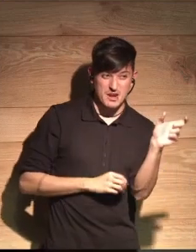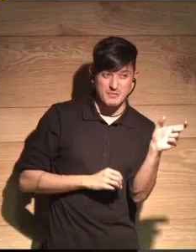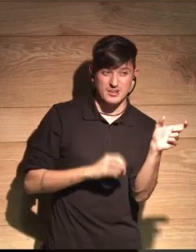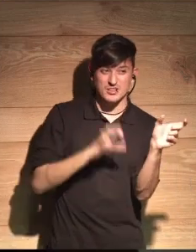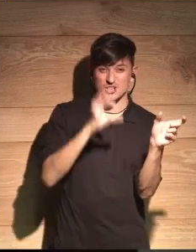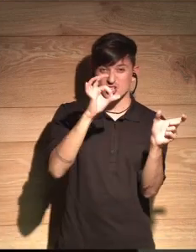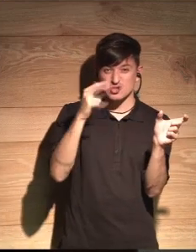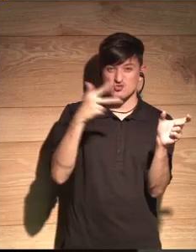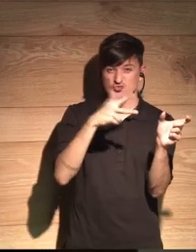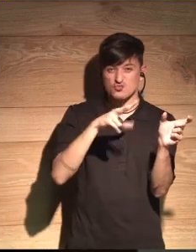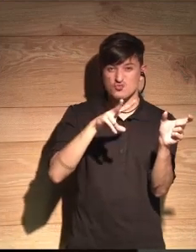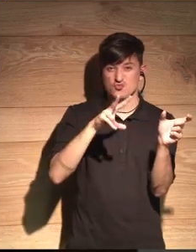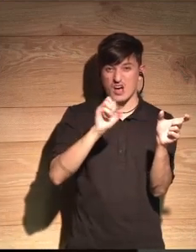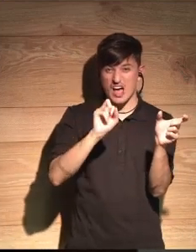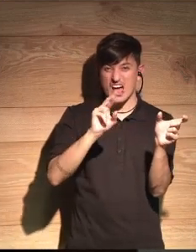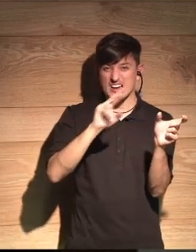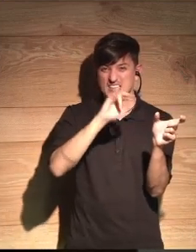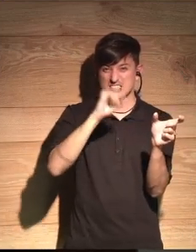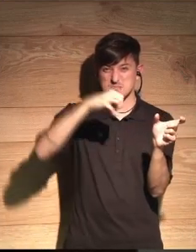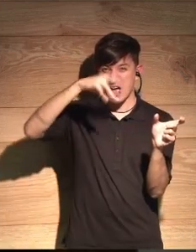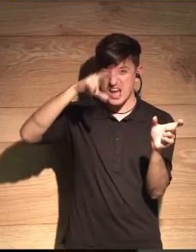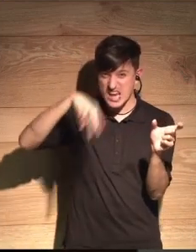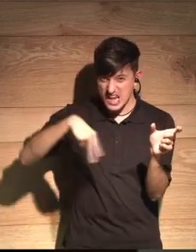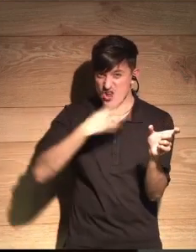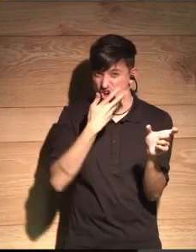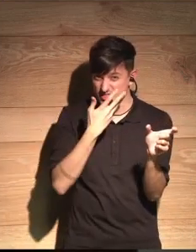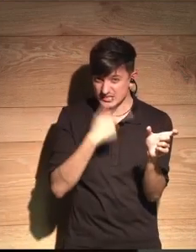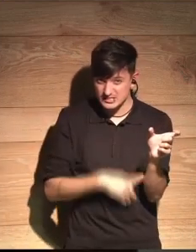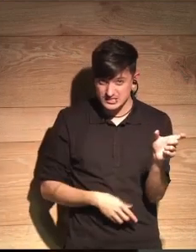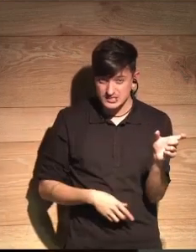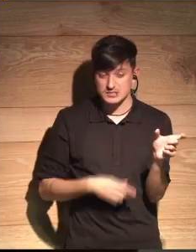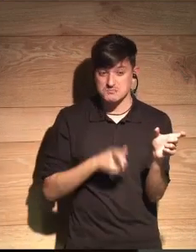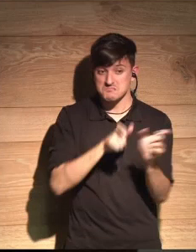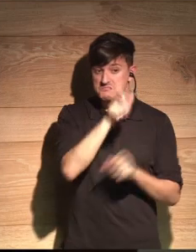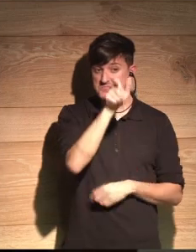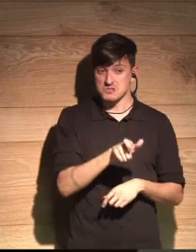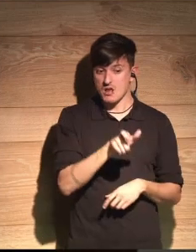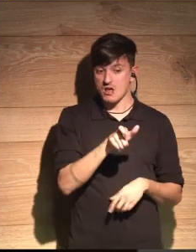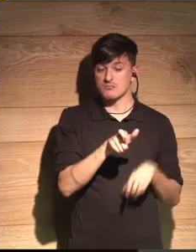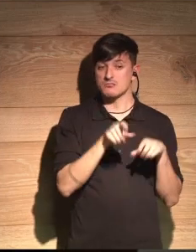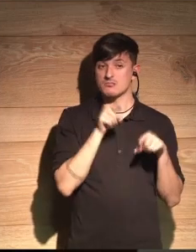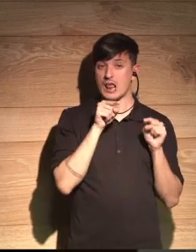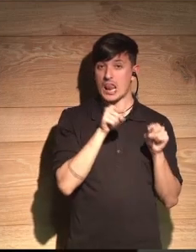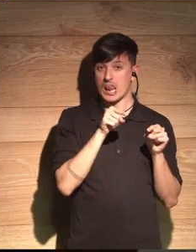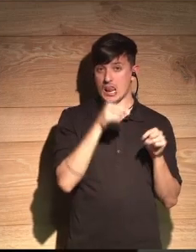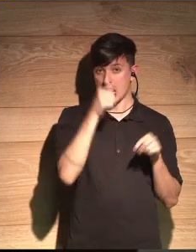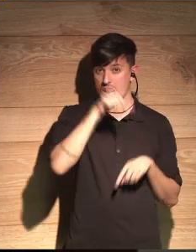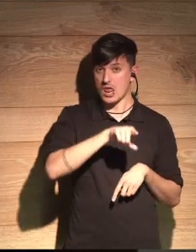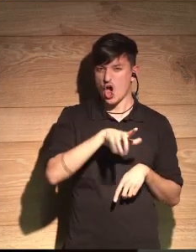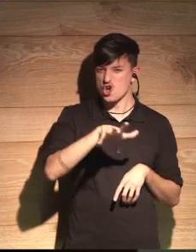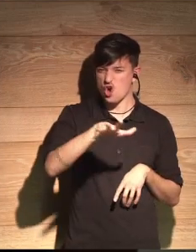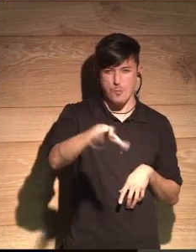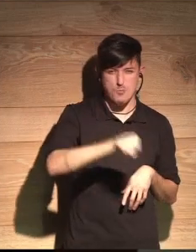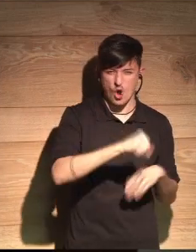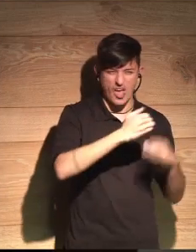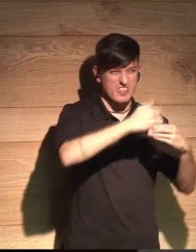Maybe anybody has heard about Schwarzman, and a man called Schwarzman. He